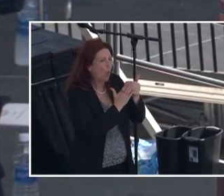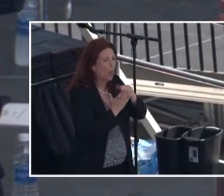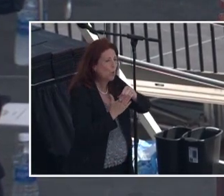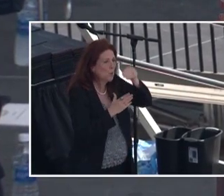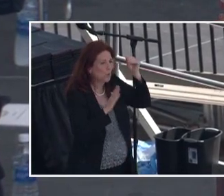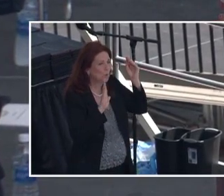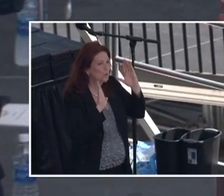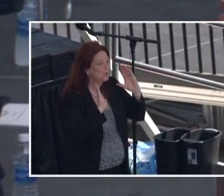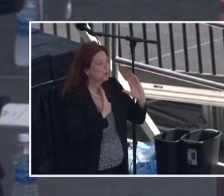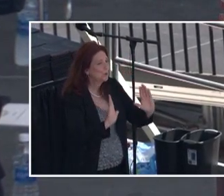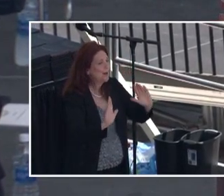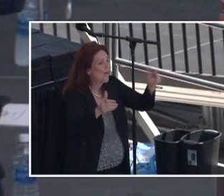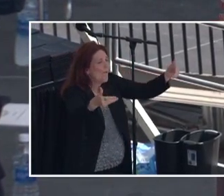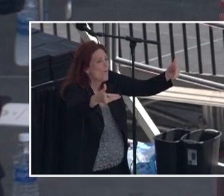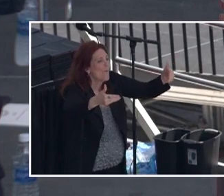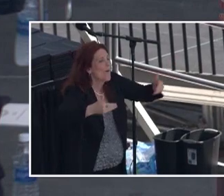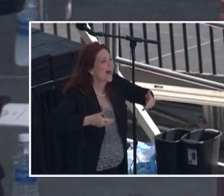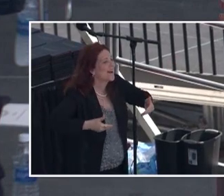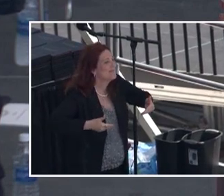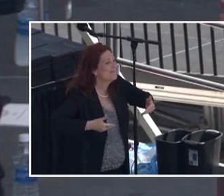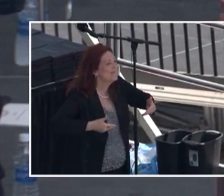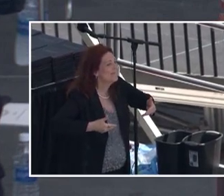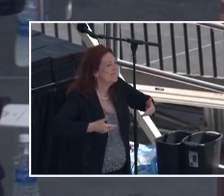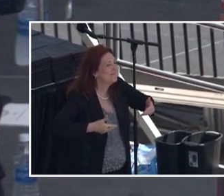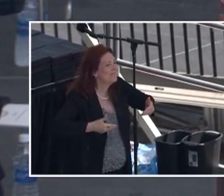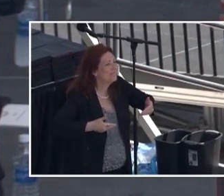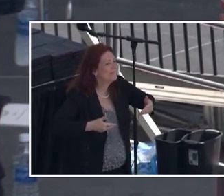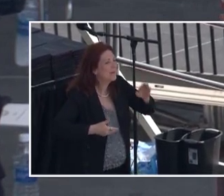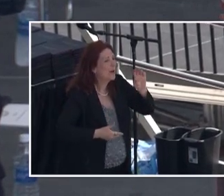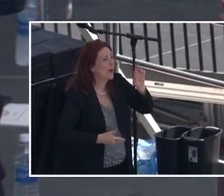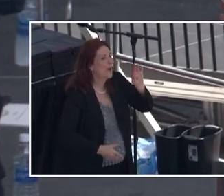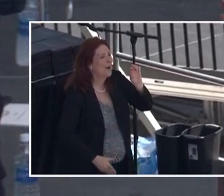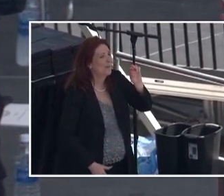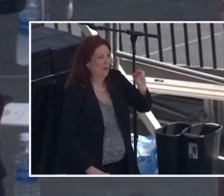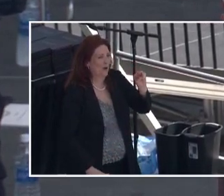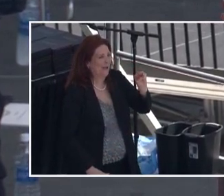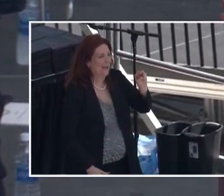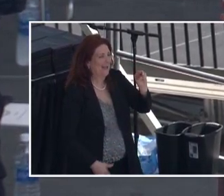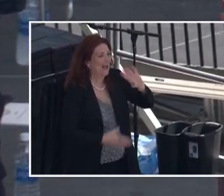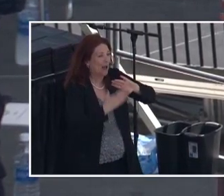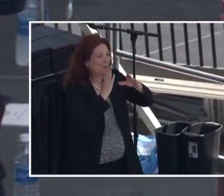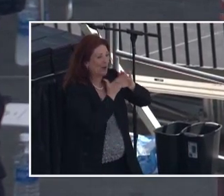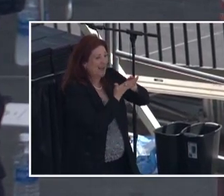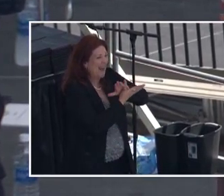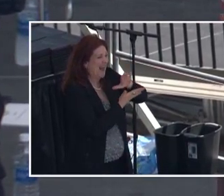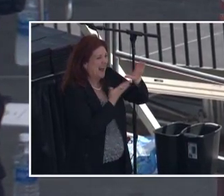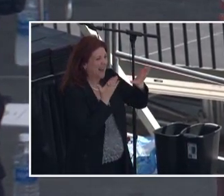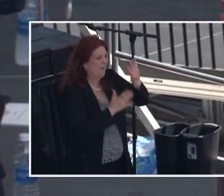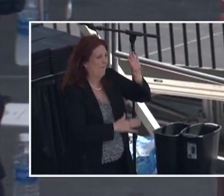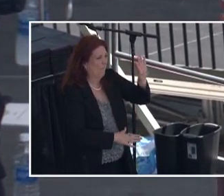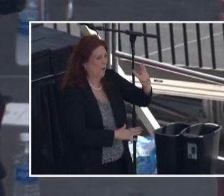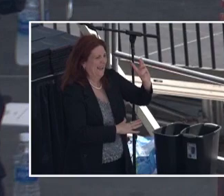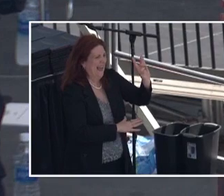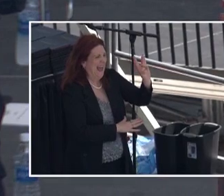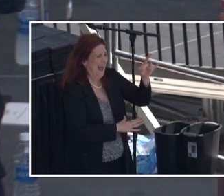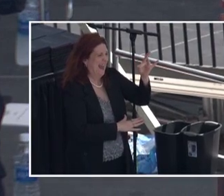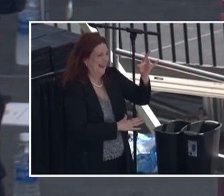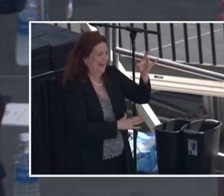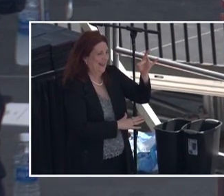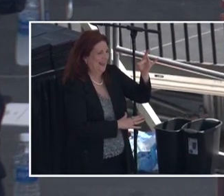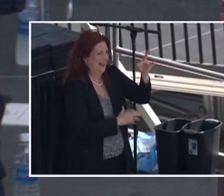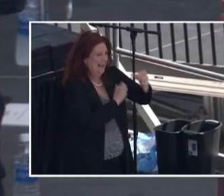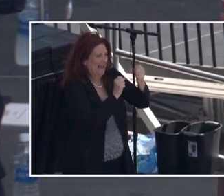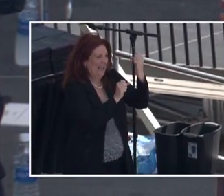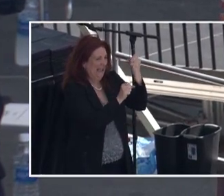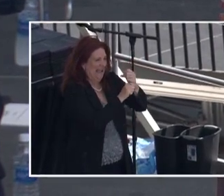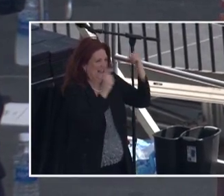you to the Bergen Community College 48th Commencement Ceremony,